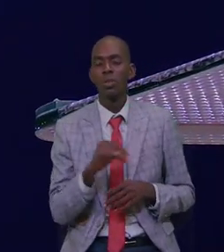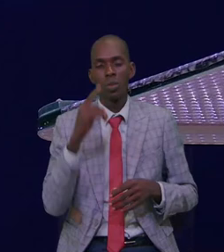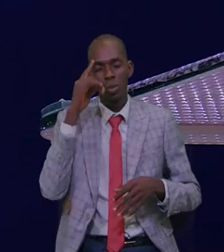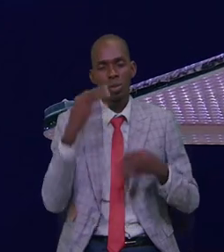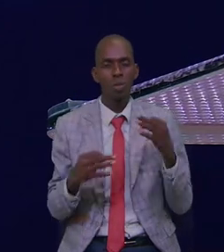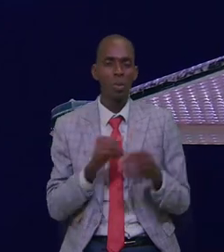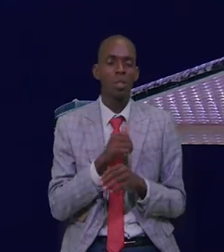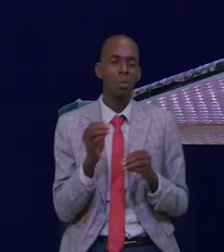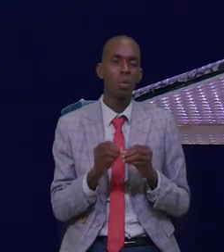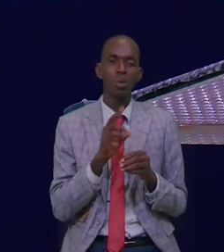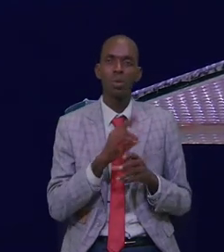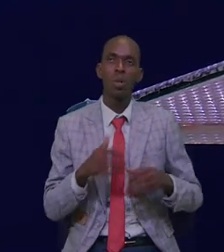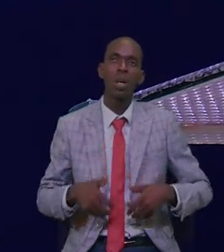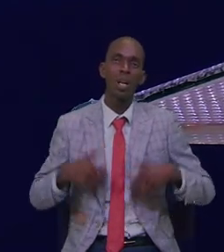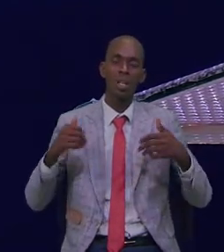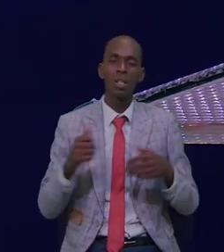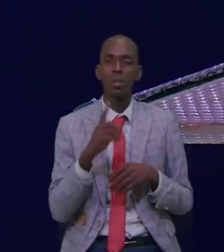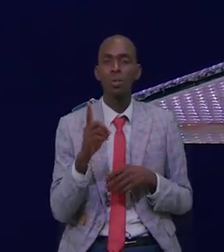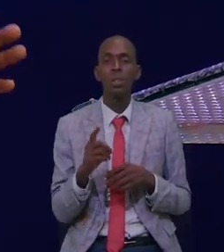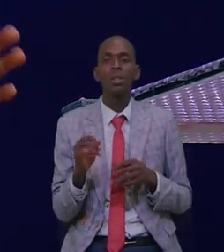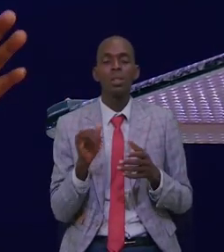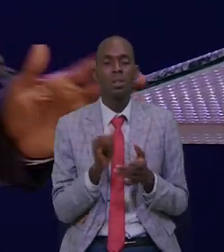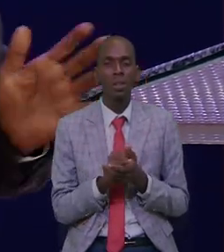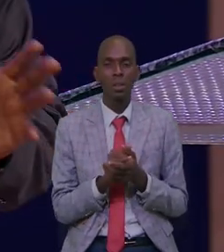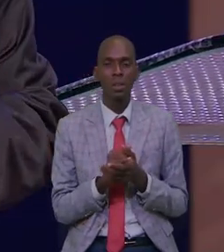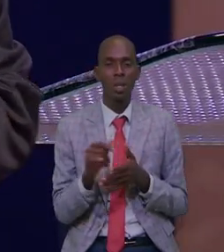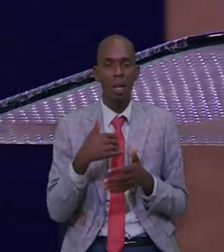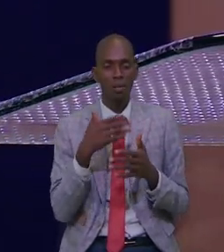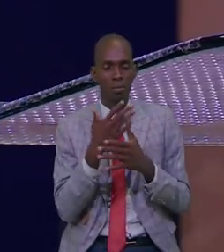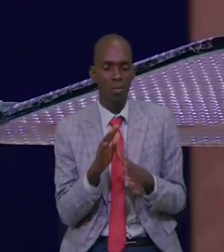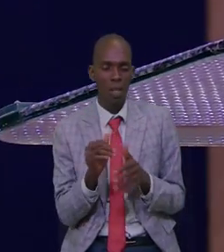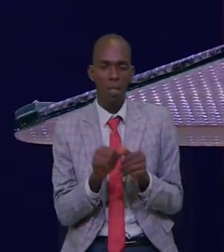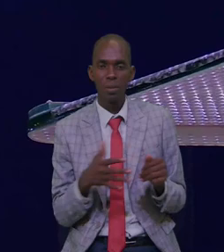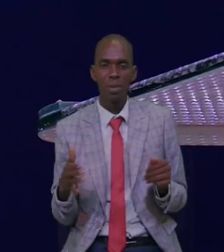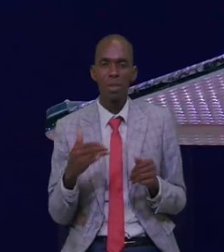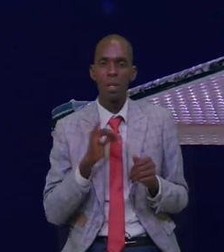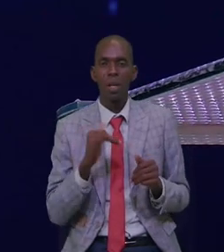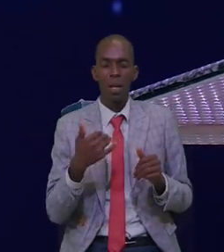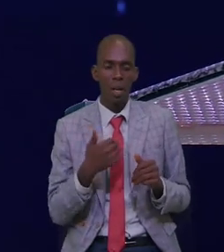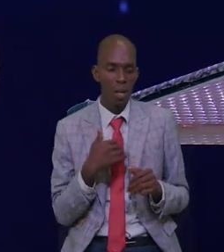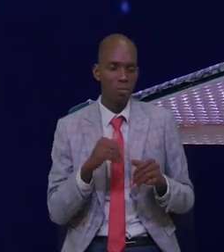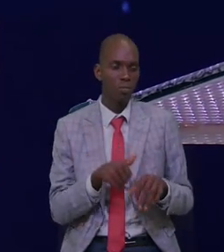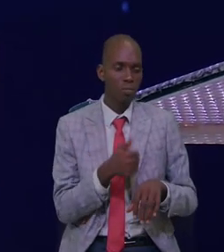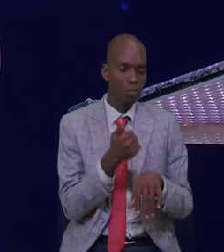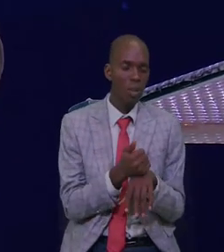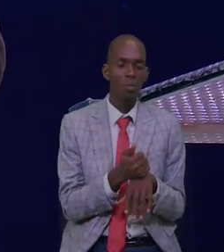anywhere. They manage everything. They have set up all the earth and universal